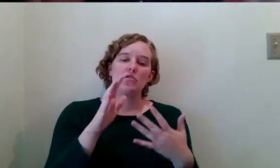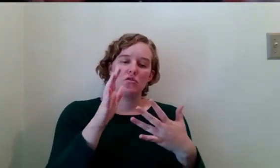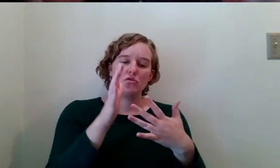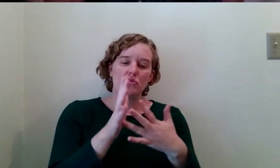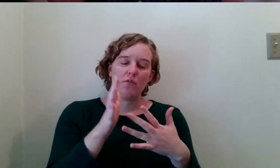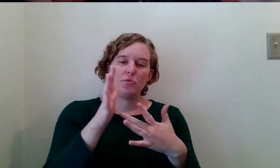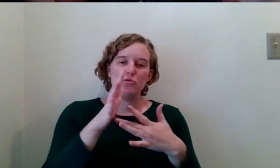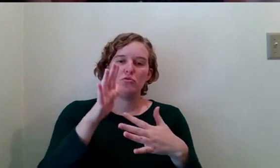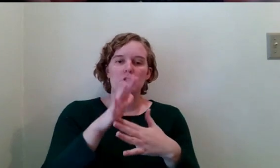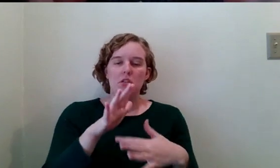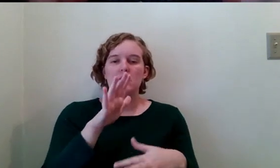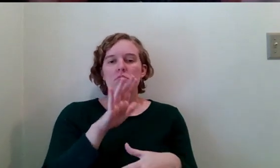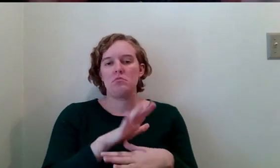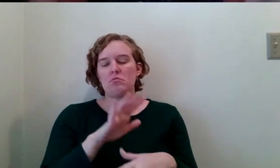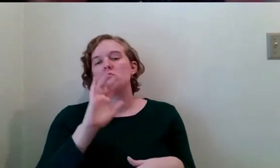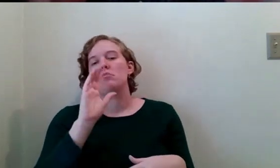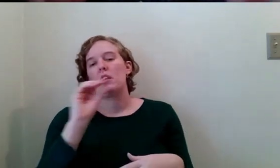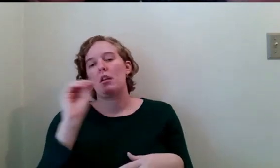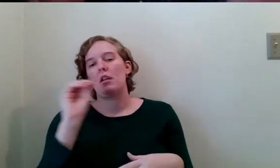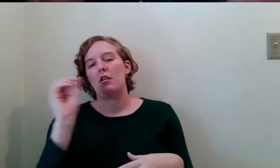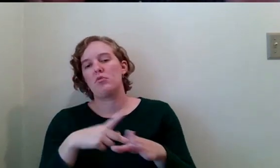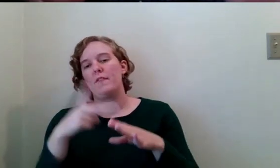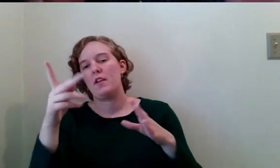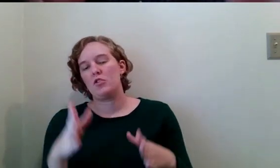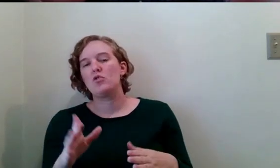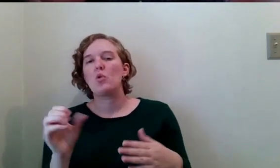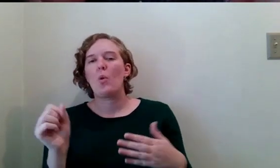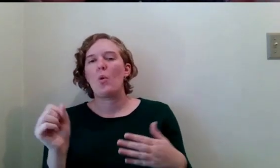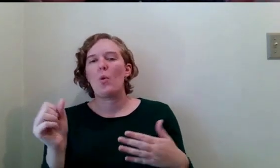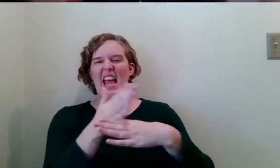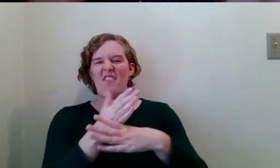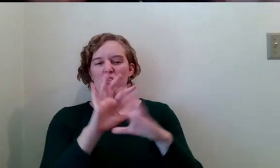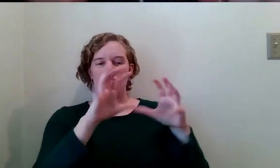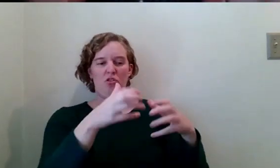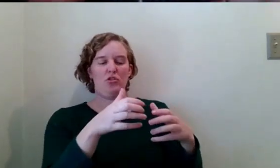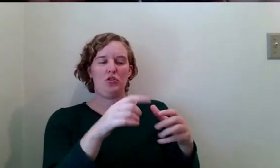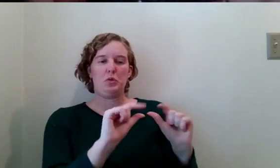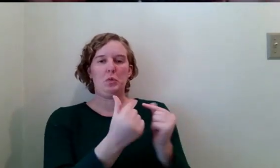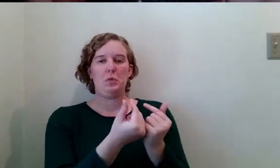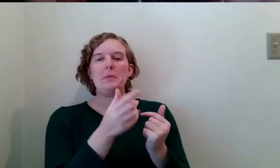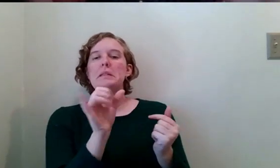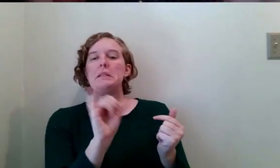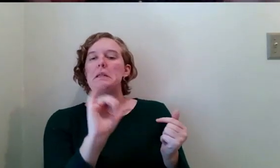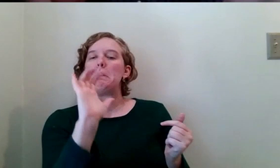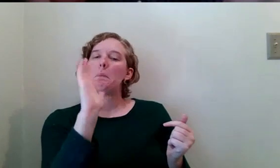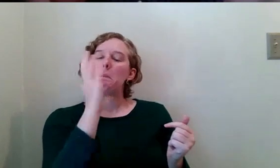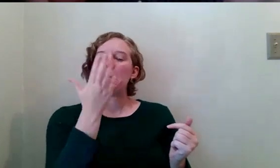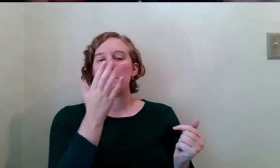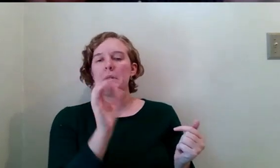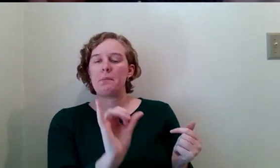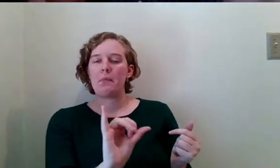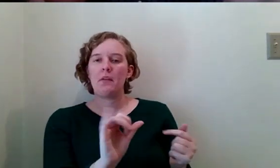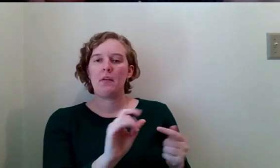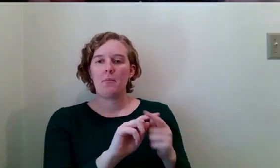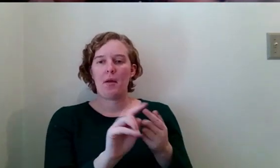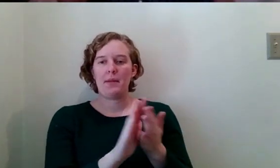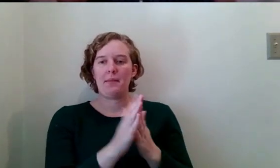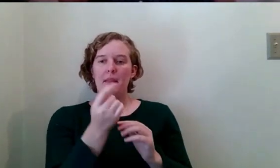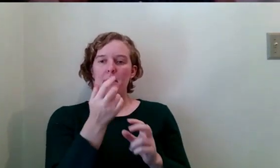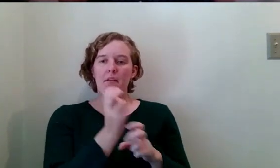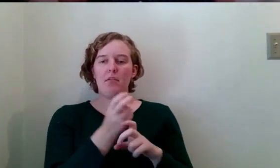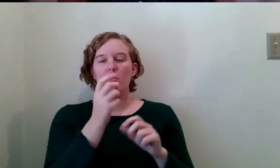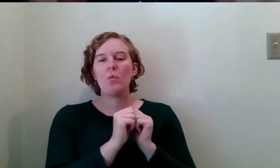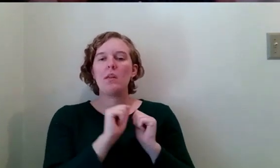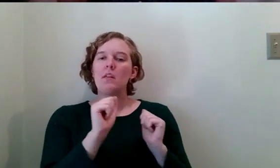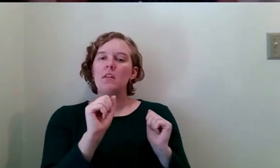that because there's a number, the average across these people happens to be pretty similar. But this gets really tricky with disabilities. For